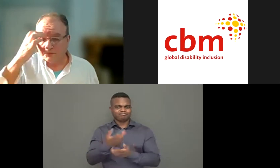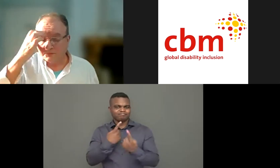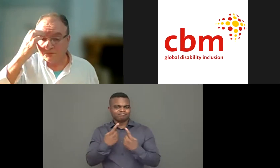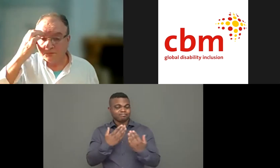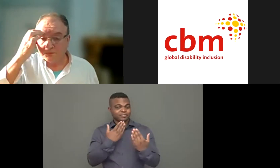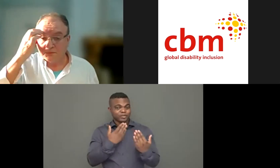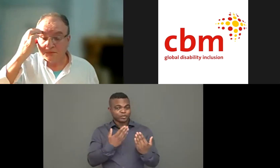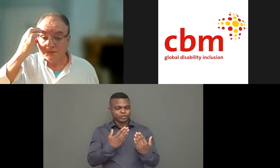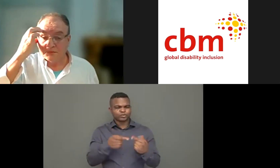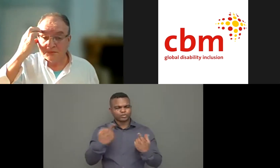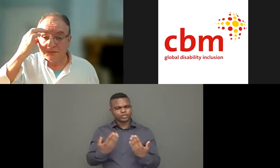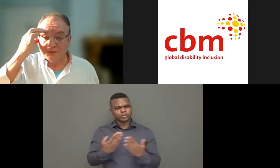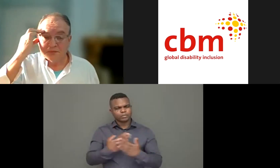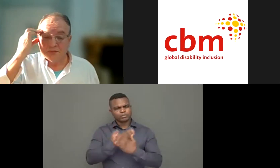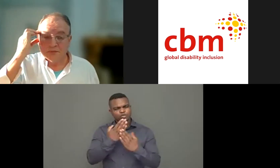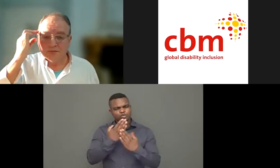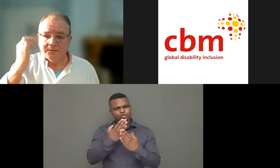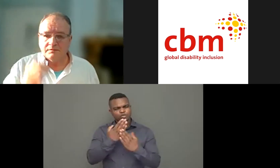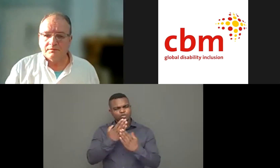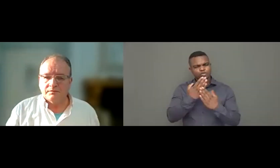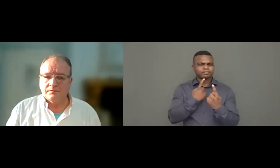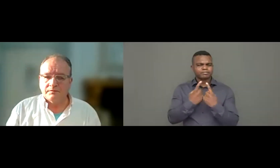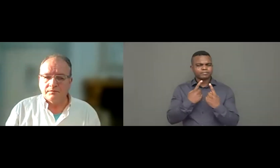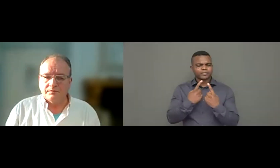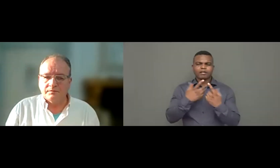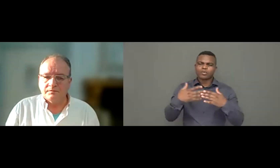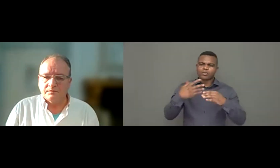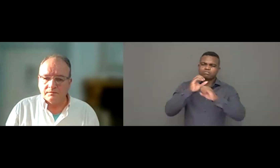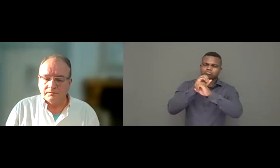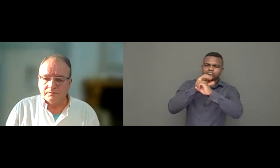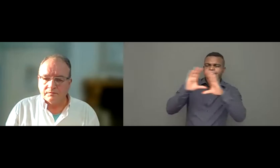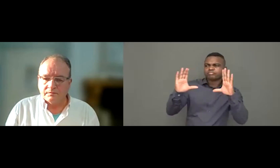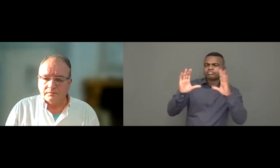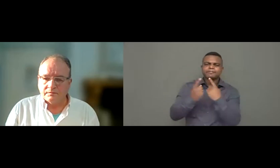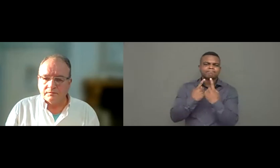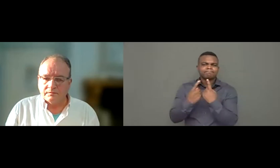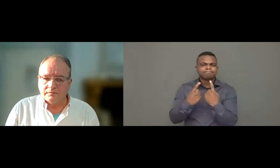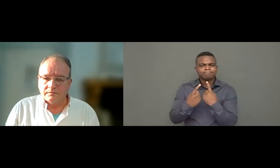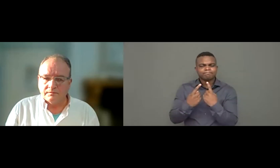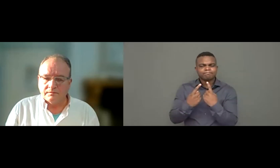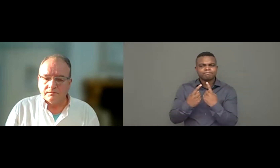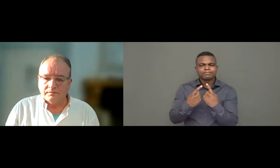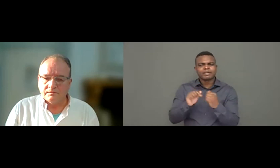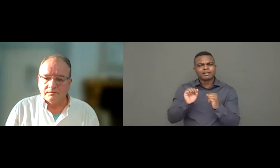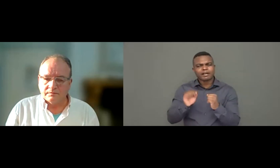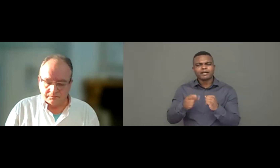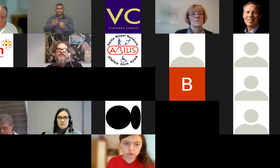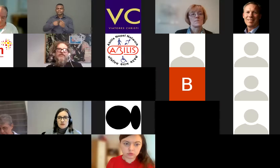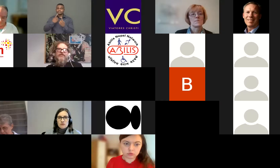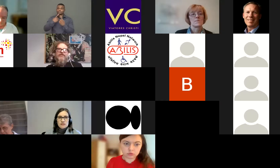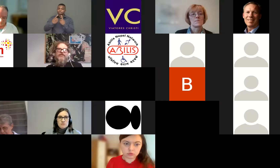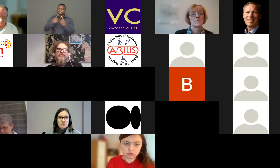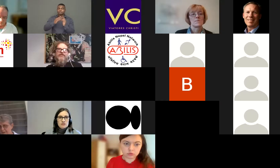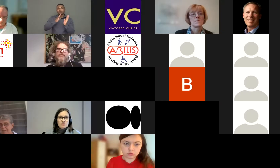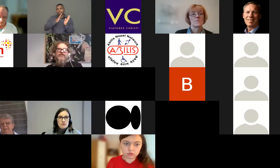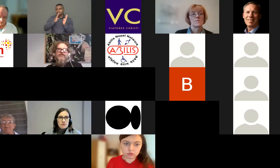many days, talking around the experiences we've had, particularly with this Vivid Tea project. It's been a